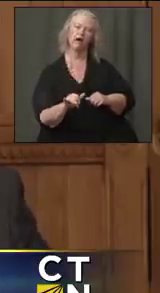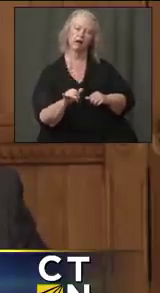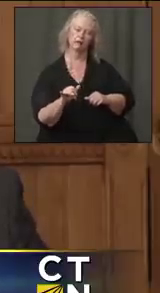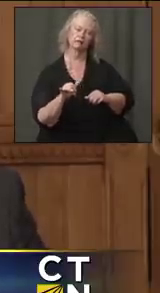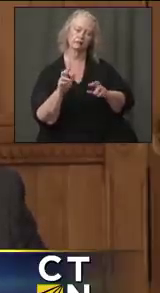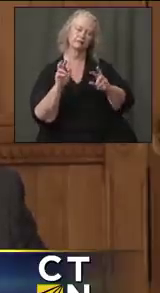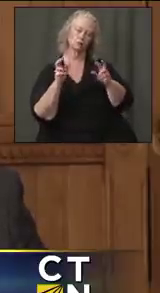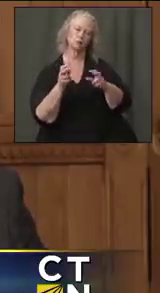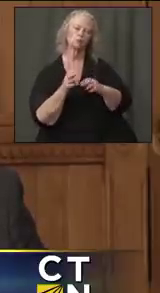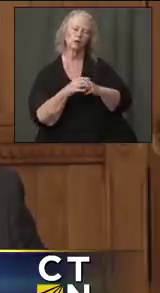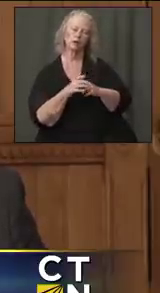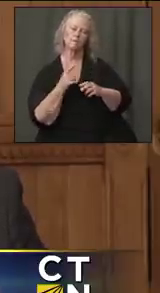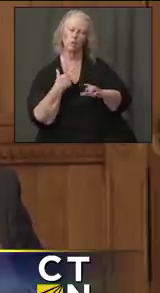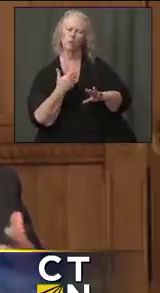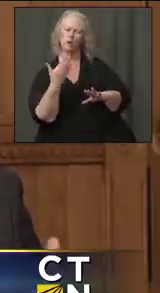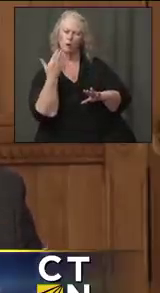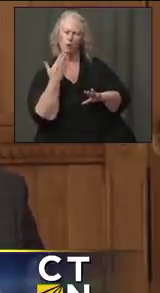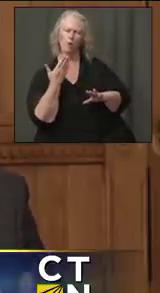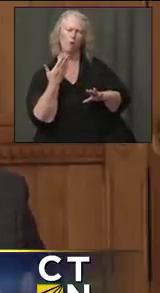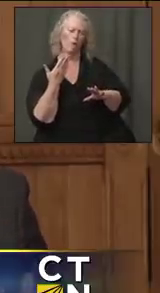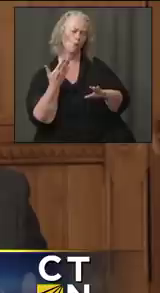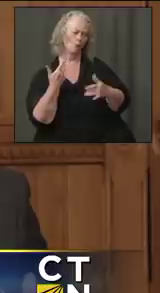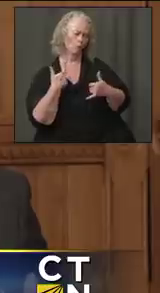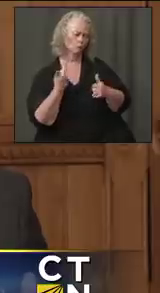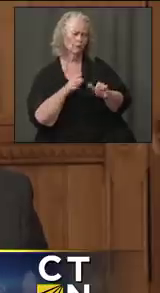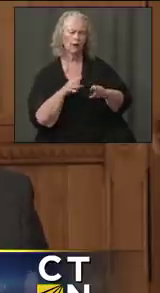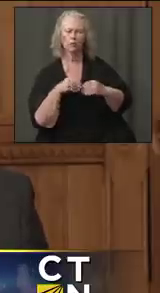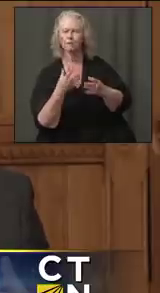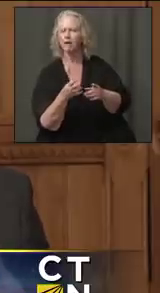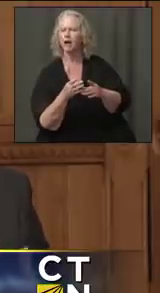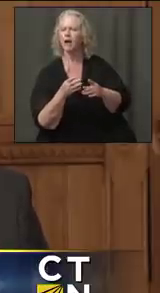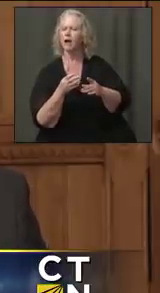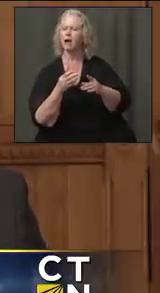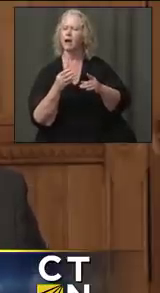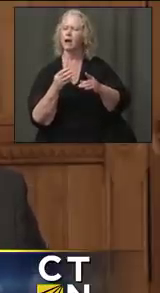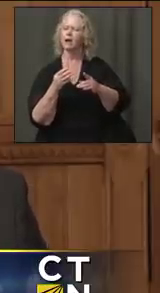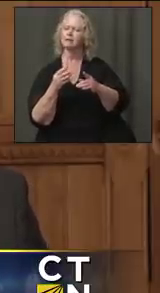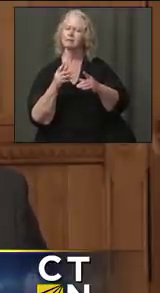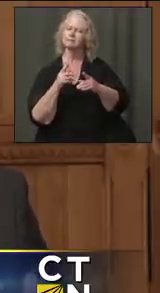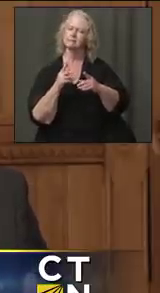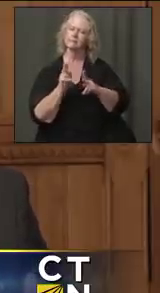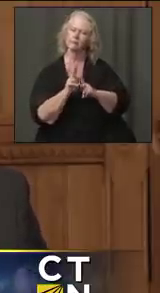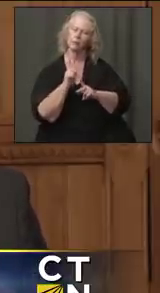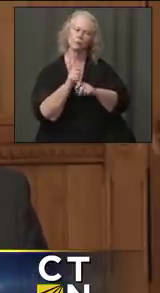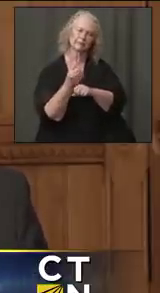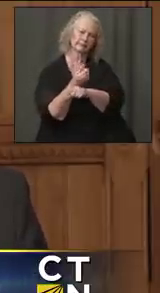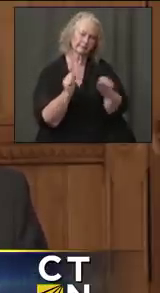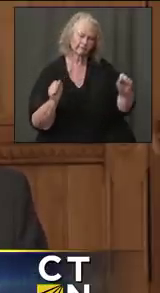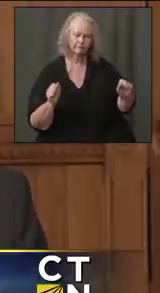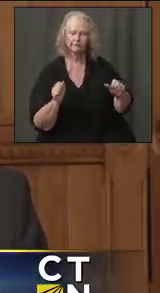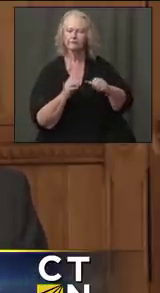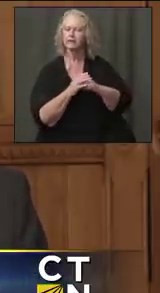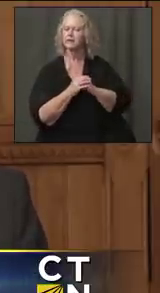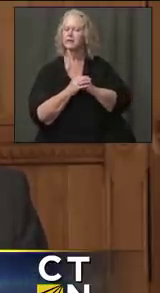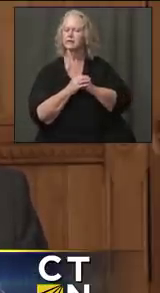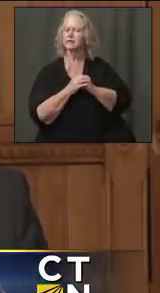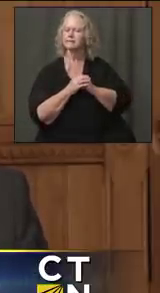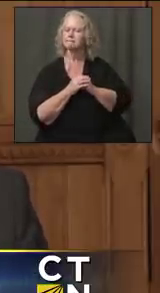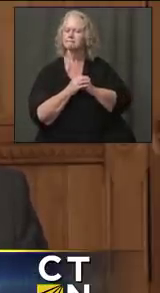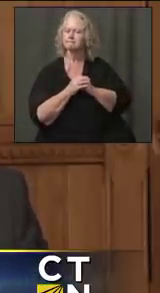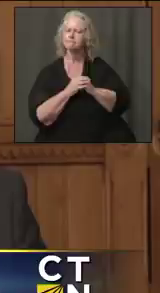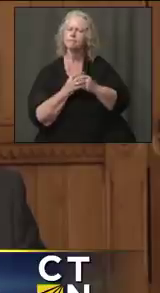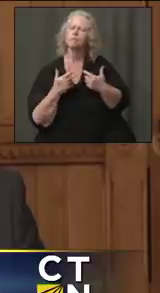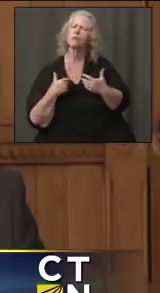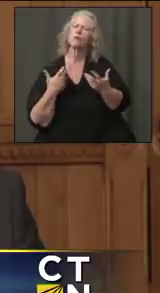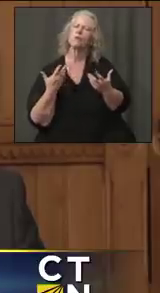we also know many, you know, the safeguards that are going to be put in place are intended to keep everyone safe. I think, you know, we